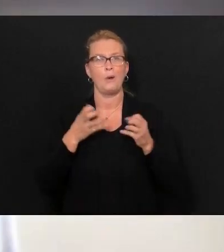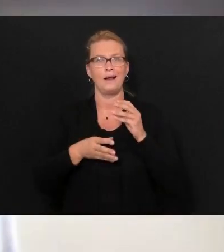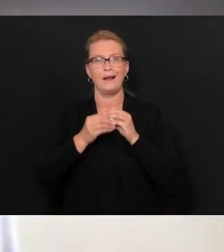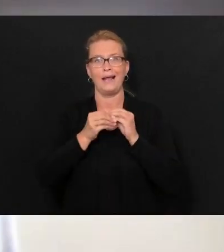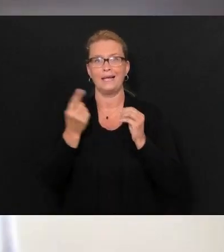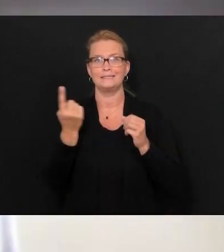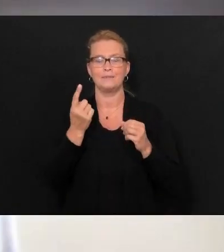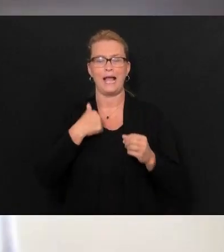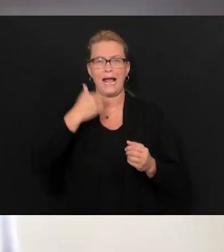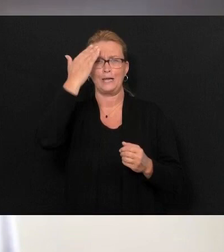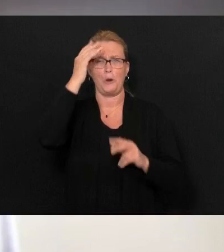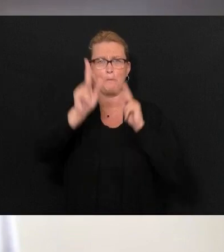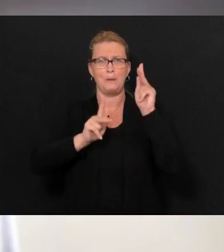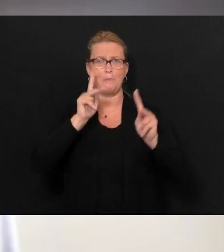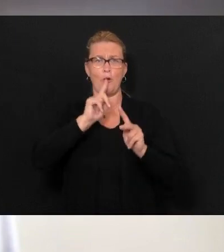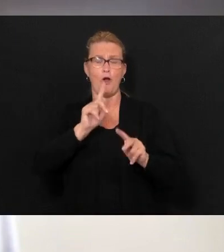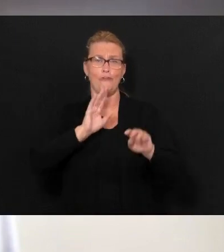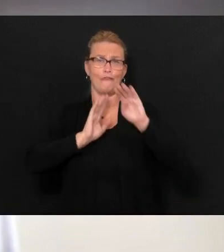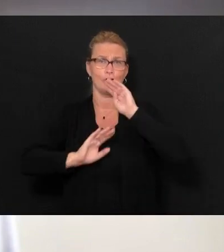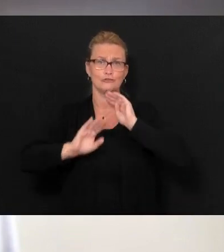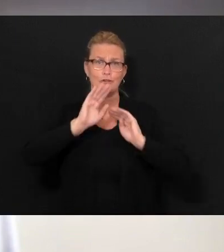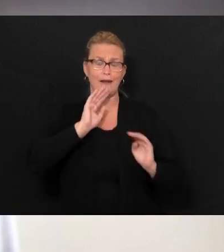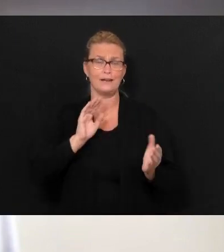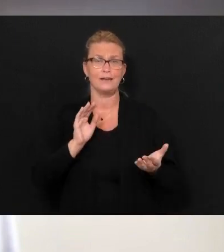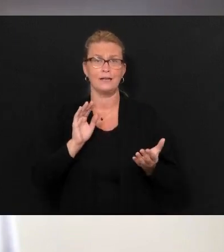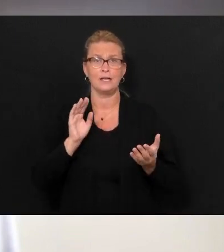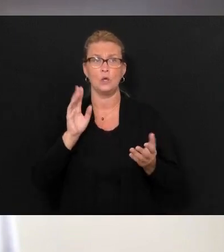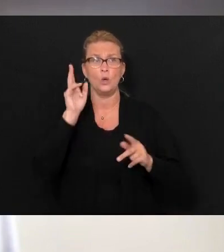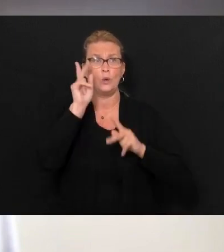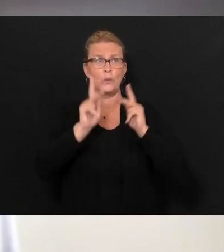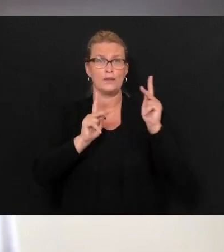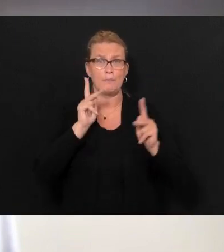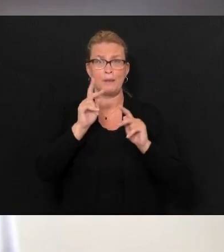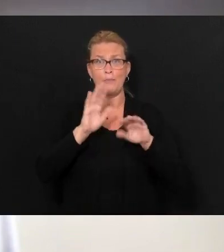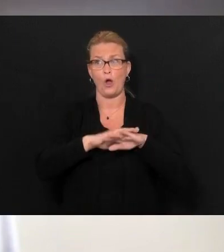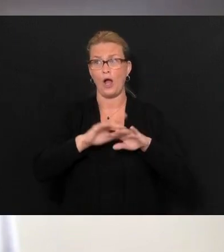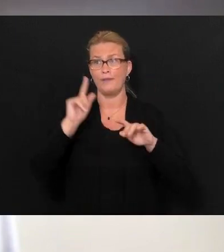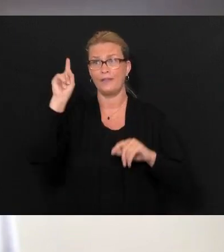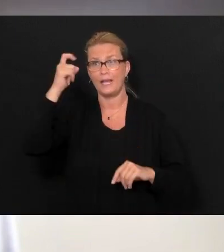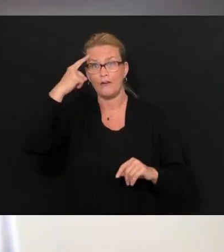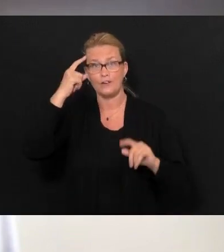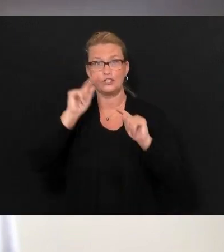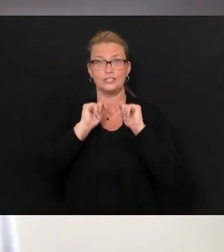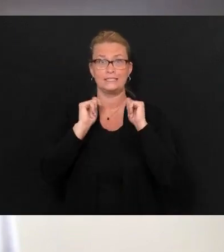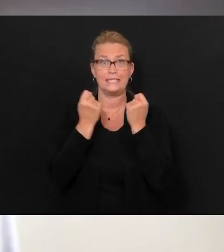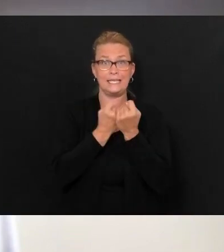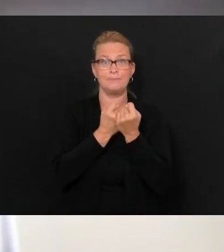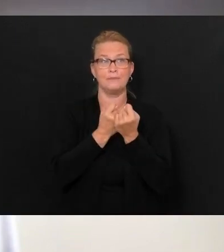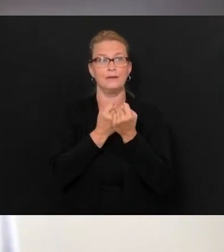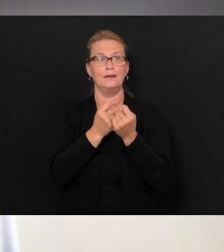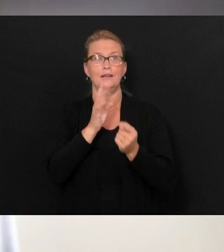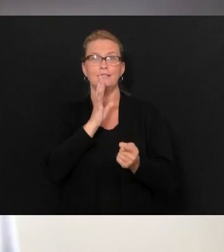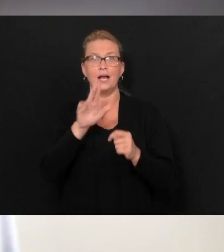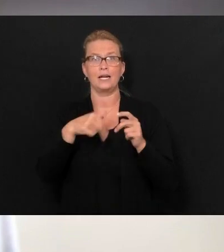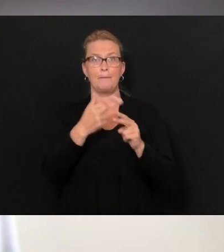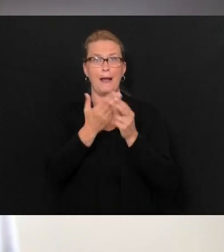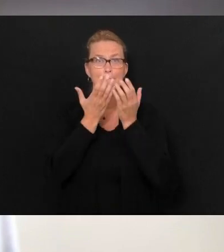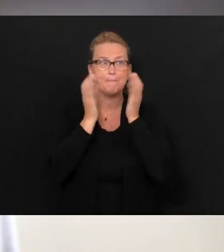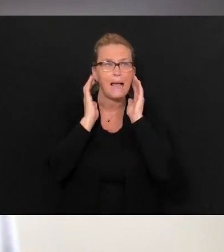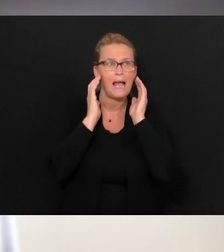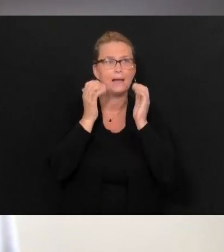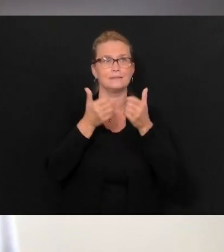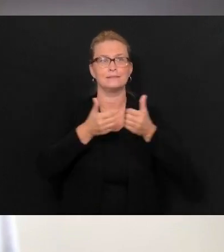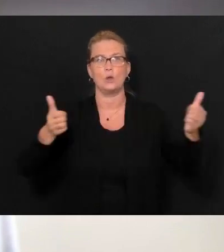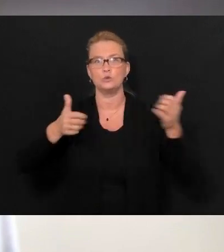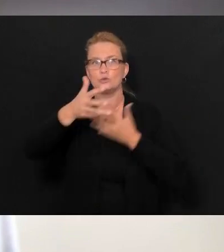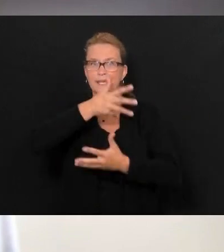get frustrated with all of us on the governor's team talking about masks and social distancing and all the